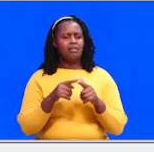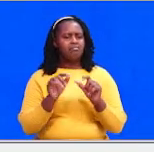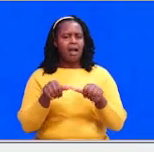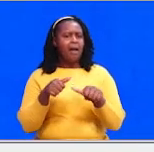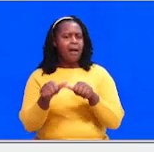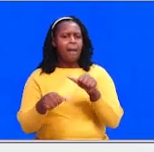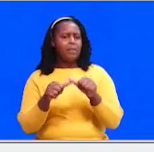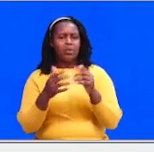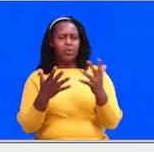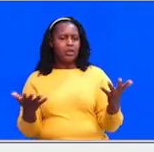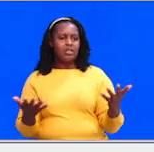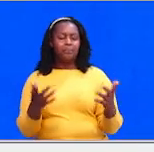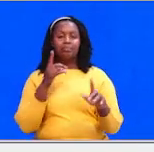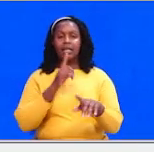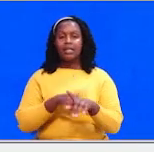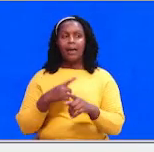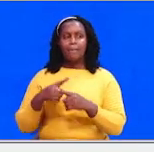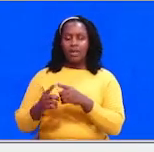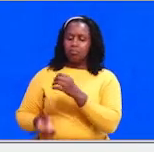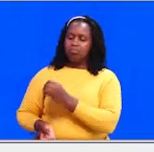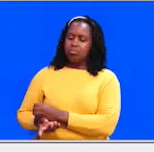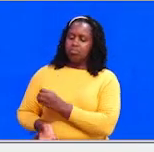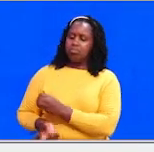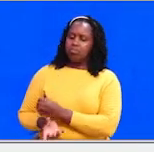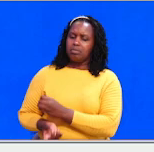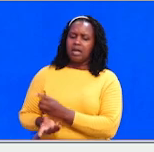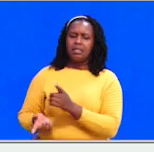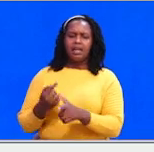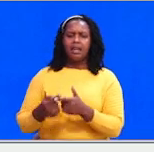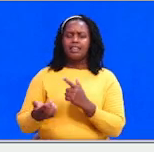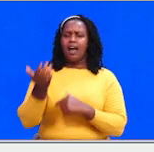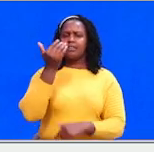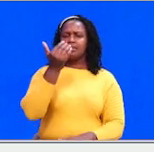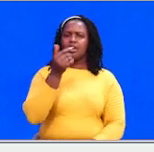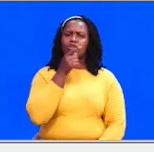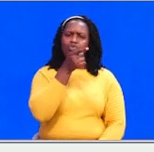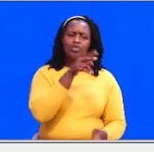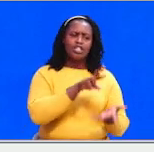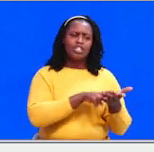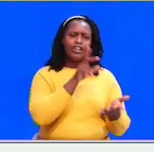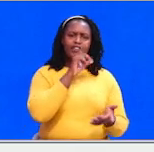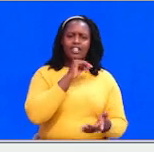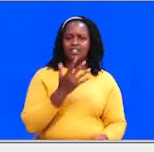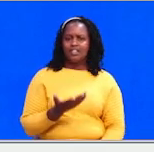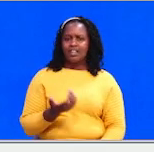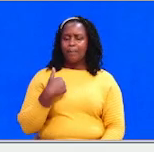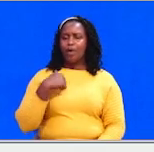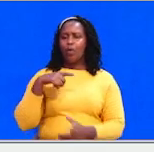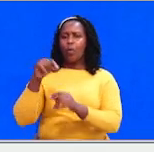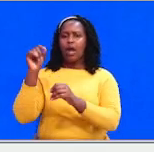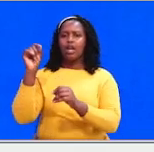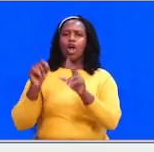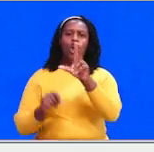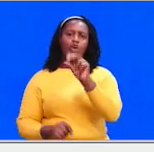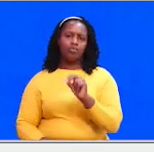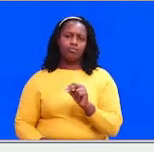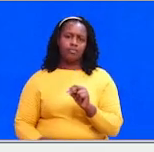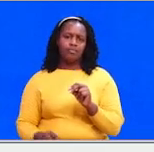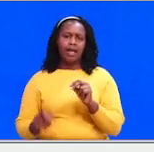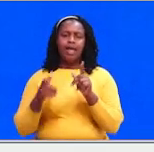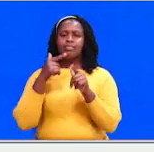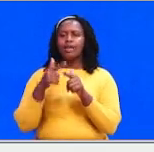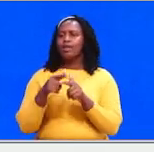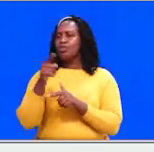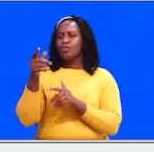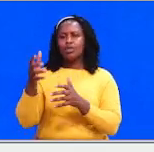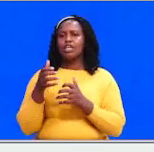about?" And as I was explaining, he tells, "Hold on. First of all, are you a registered engineer?" Mm-hmm. Then I say, "No." He's like, "Okay, if you have to